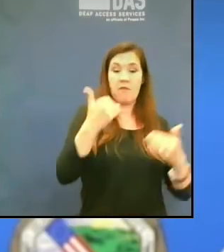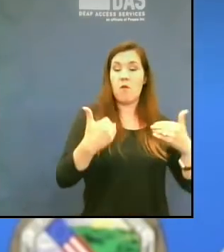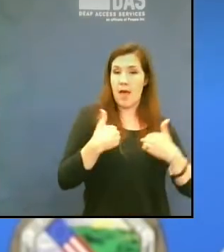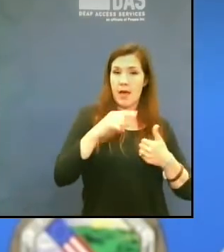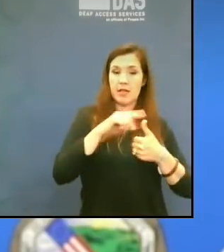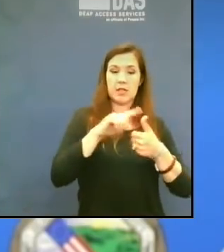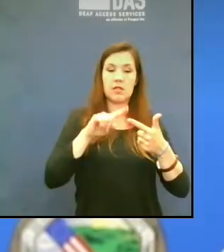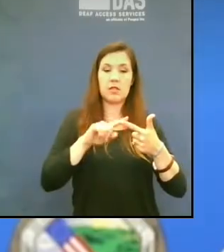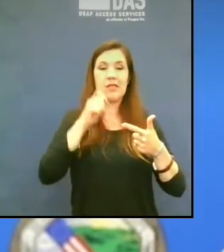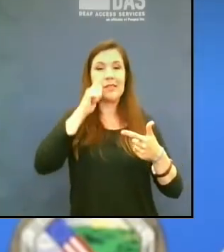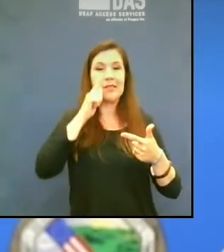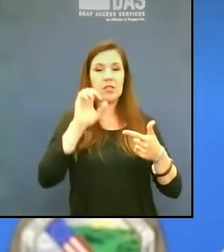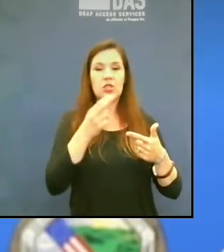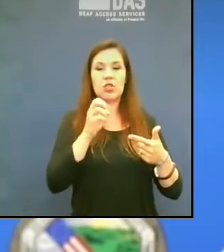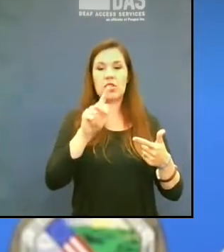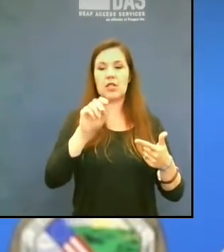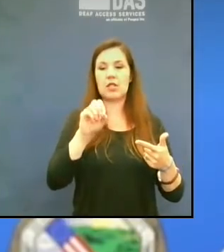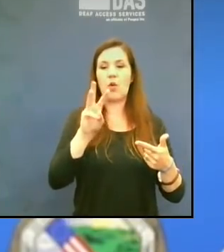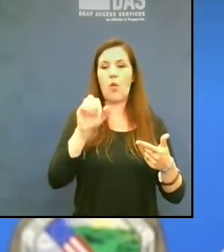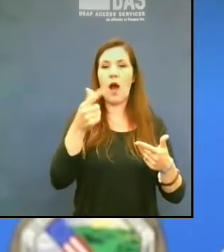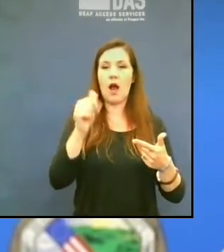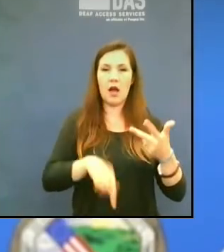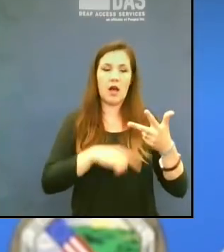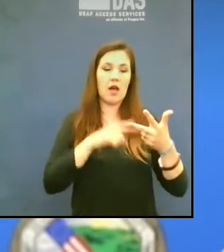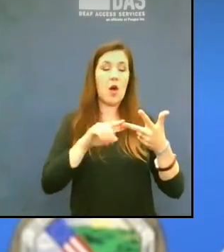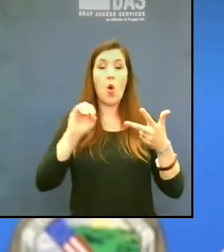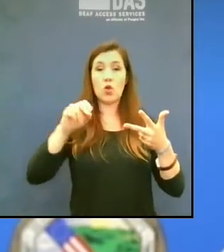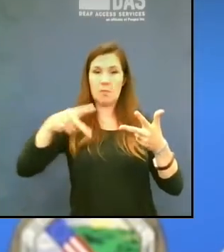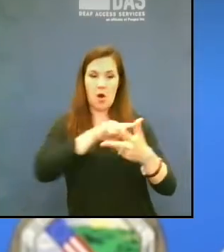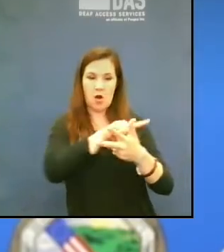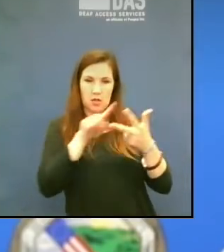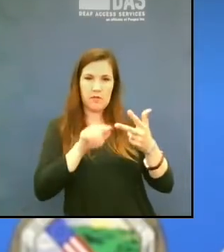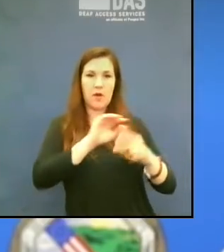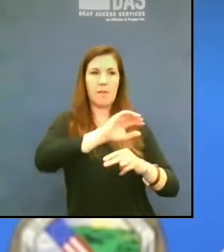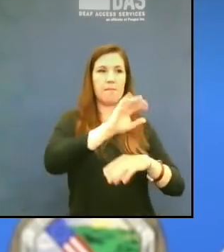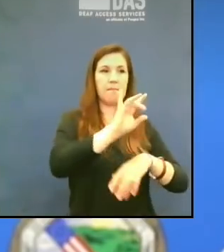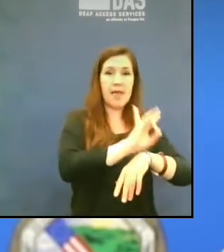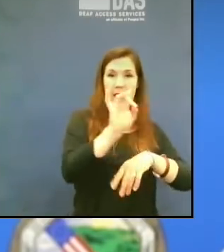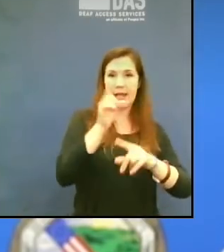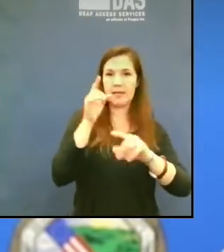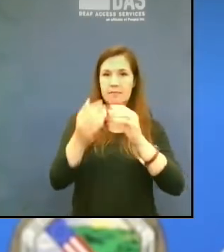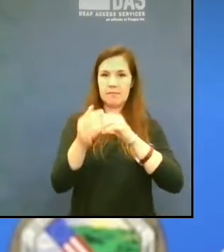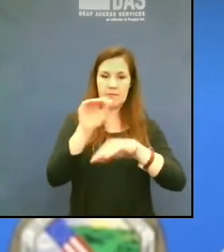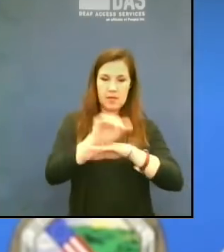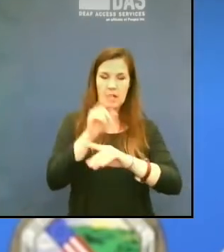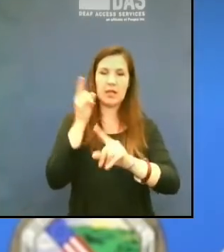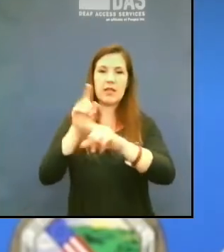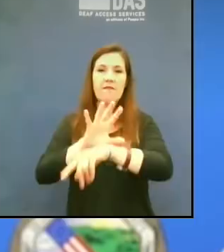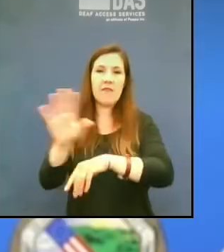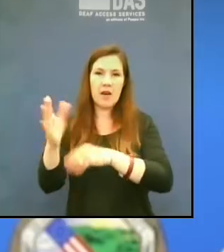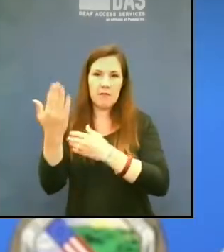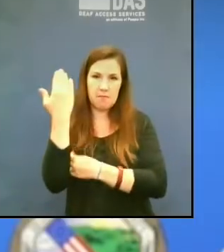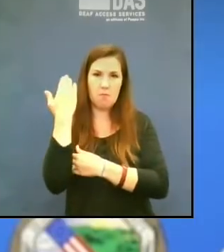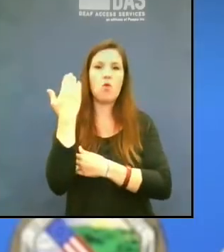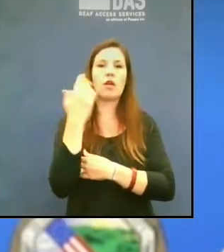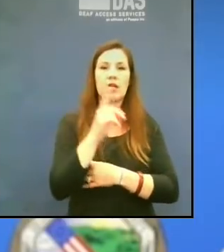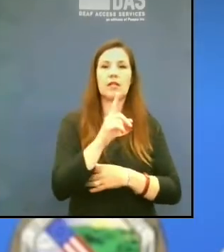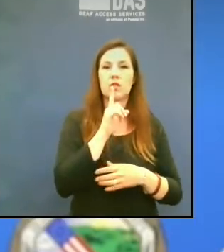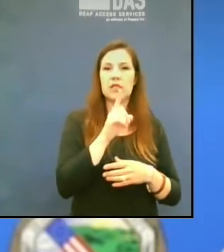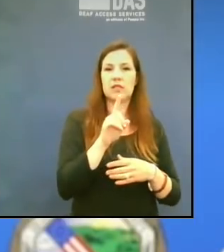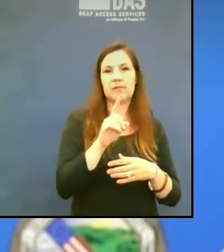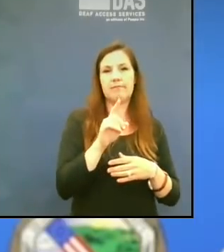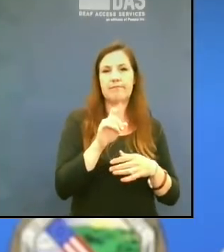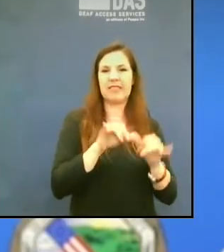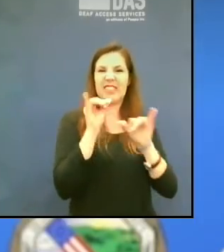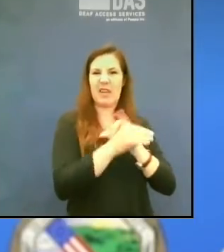8 p.m. to 5 a.m., and I believe the town of Orchard Park also has a curfew from 8 p.m. to 5 a.m. With that, I'm going to open up the phone lines